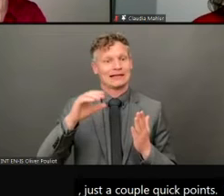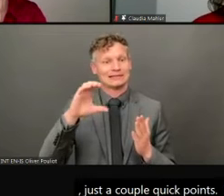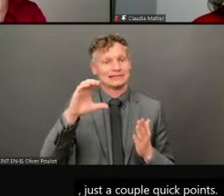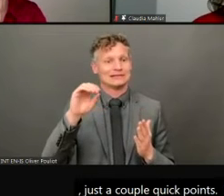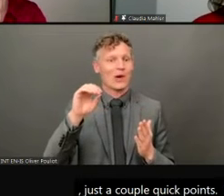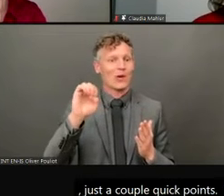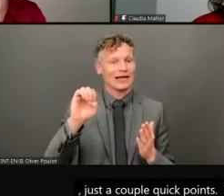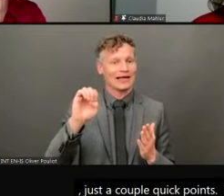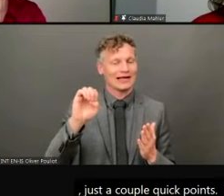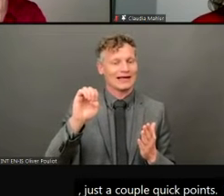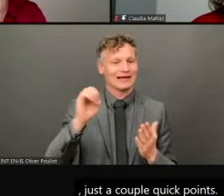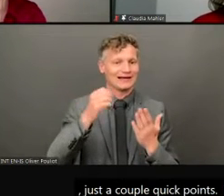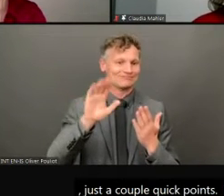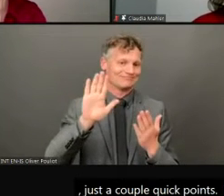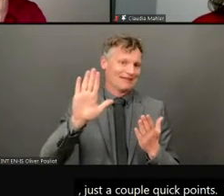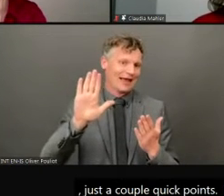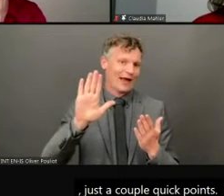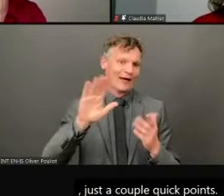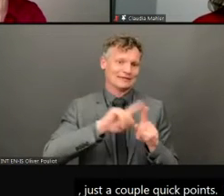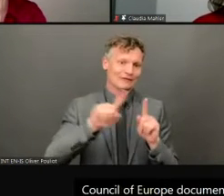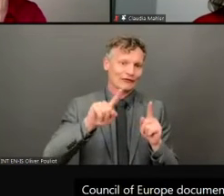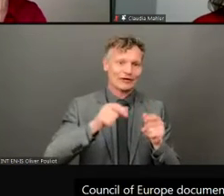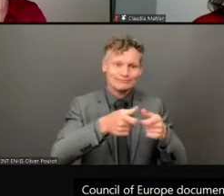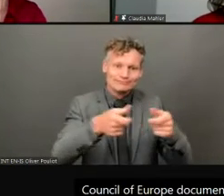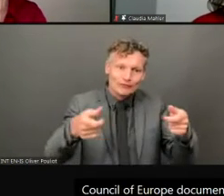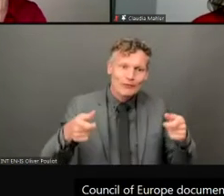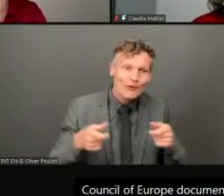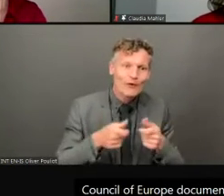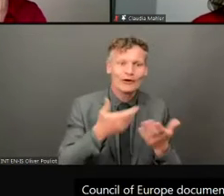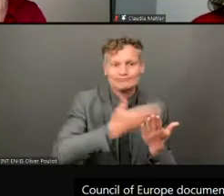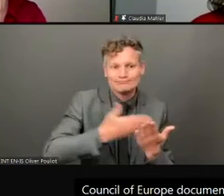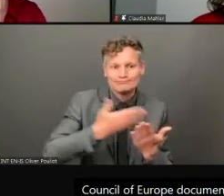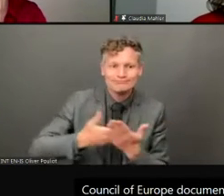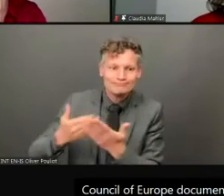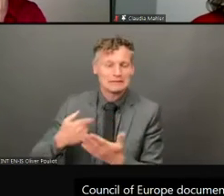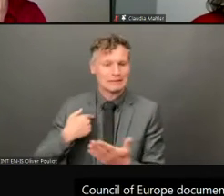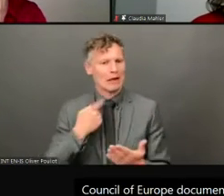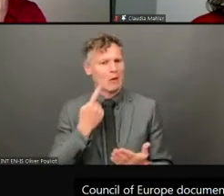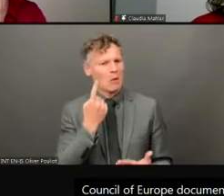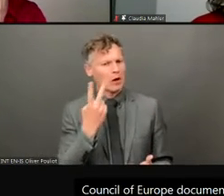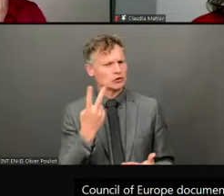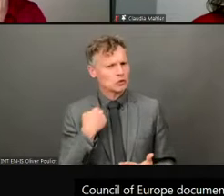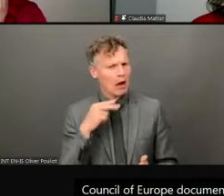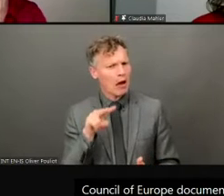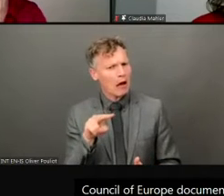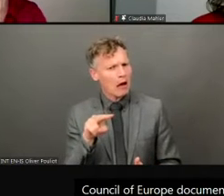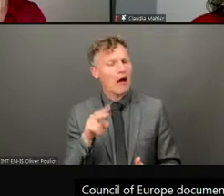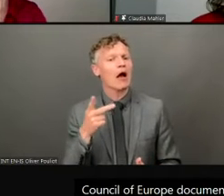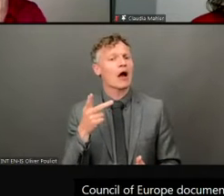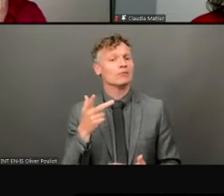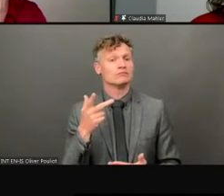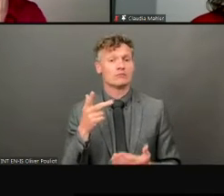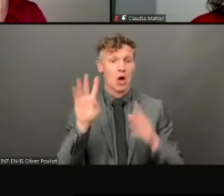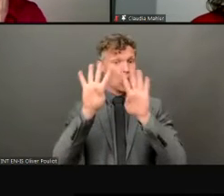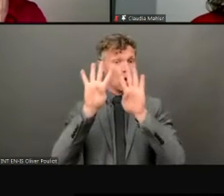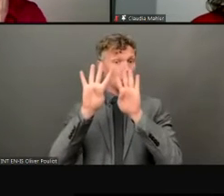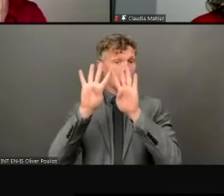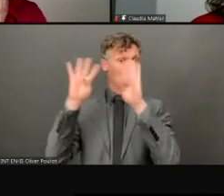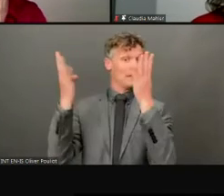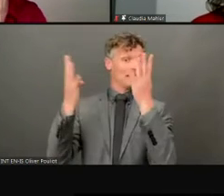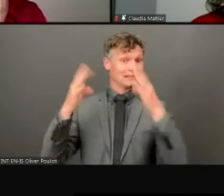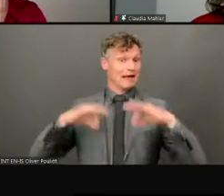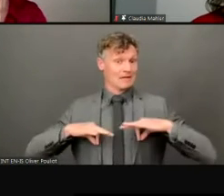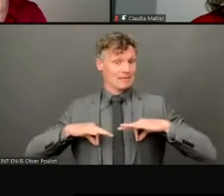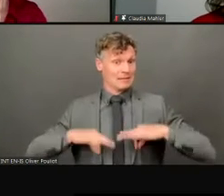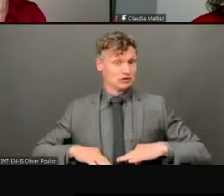I'm struck by 1 or 2, including Committee of Ministers, who expressly say there are no normative